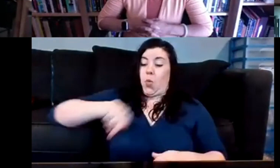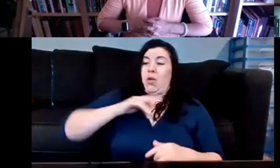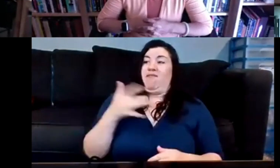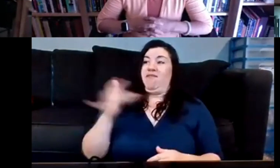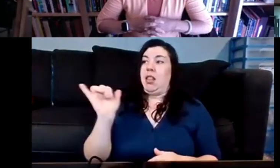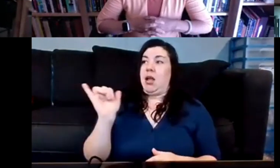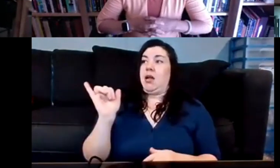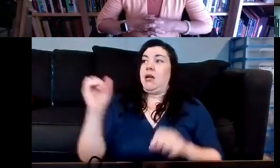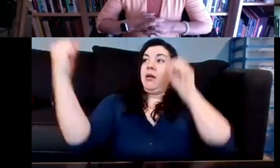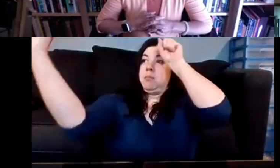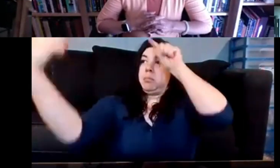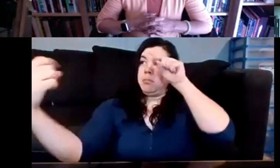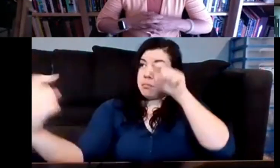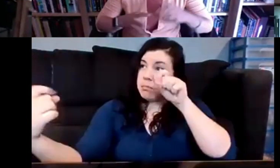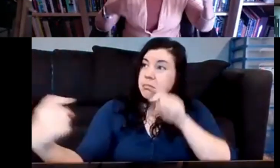in